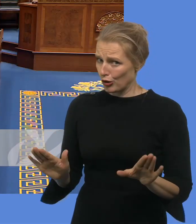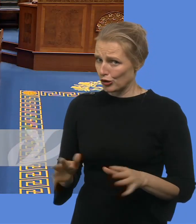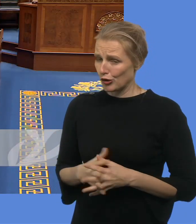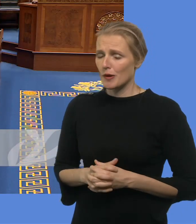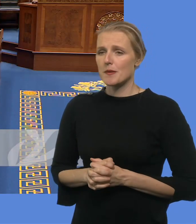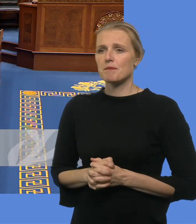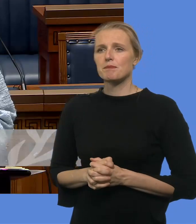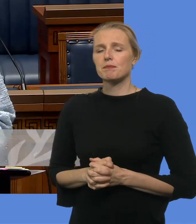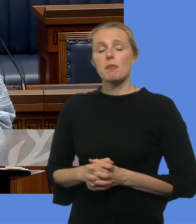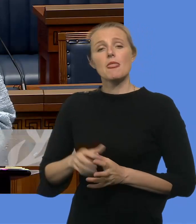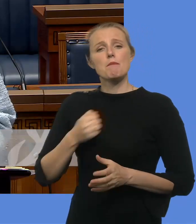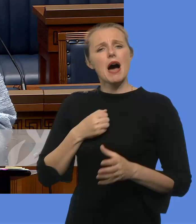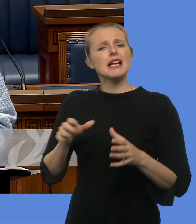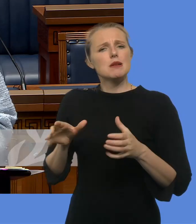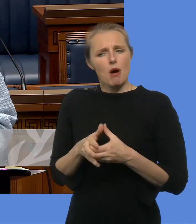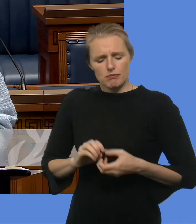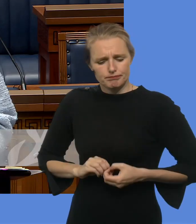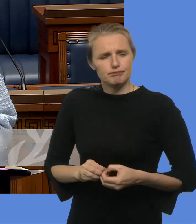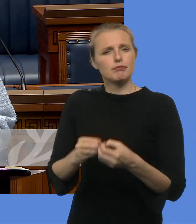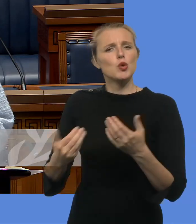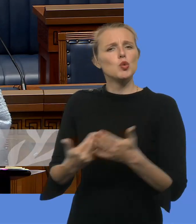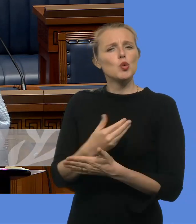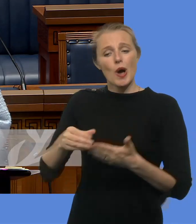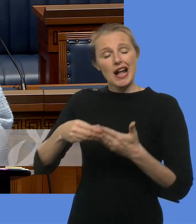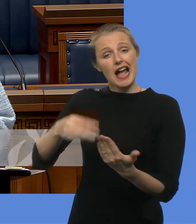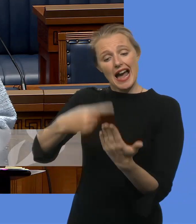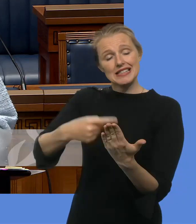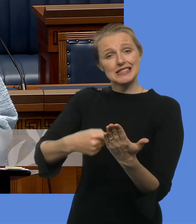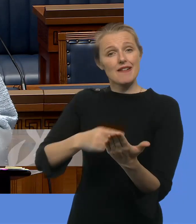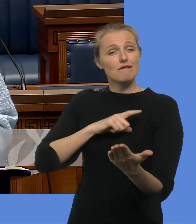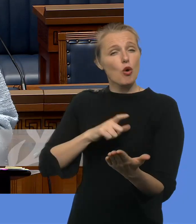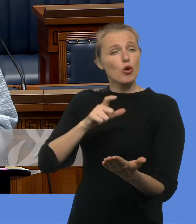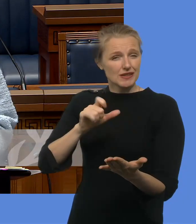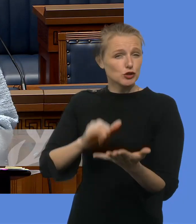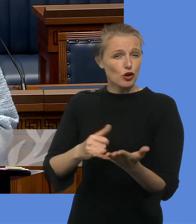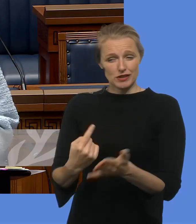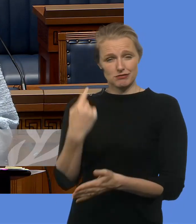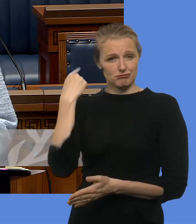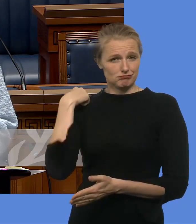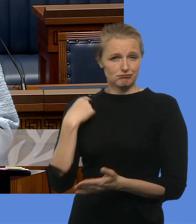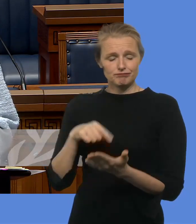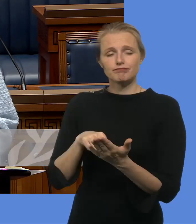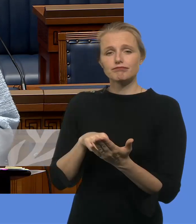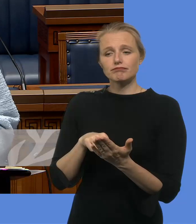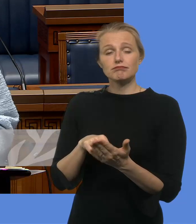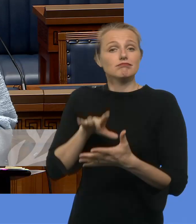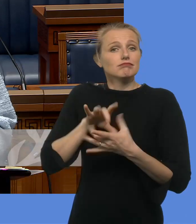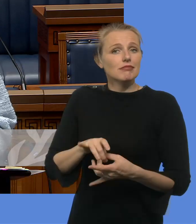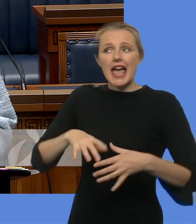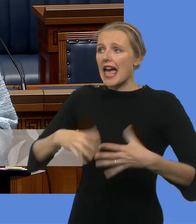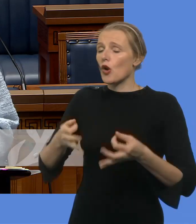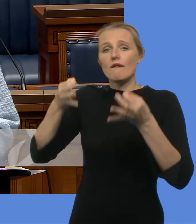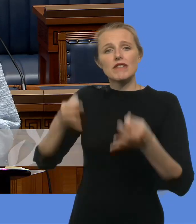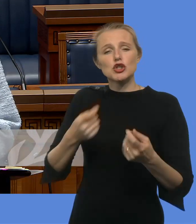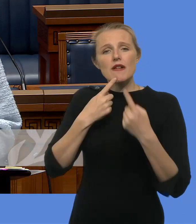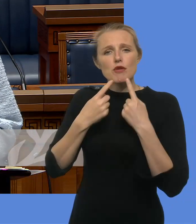my department developed new guidance for the civil service in June 2022 for official information held in non-corporate communication